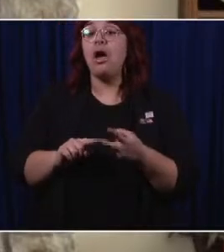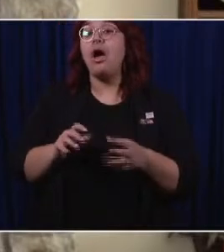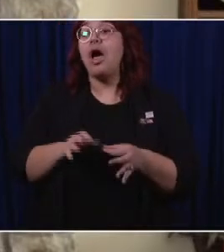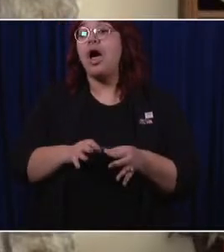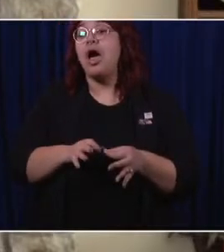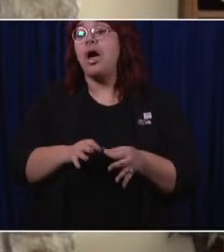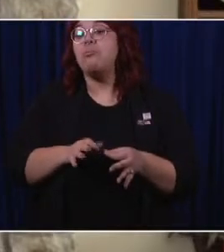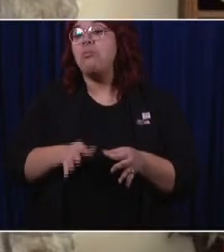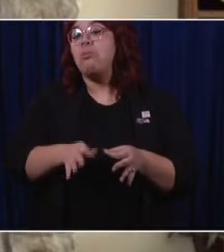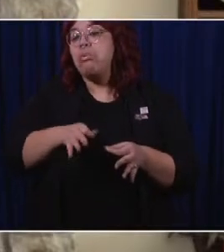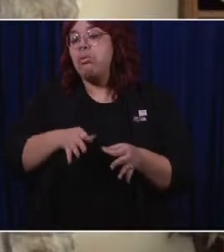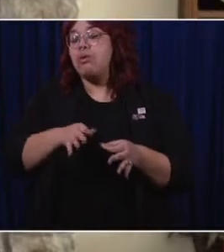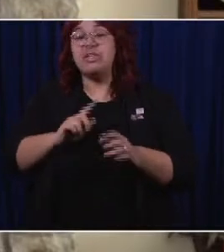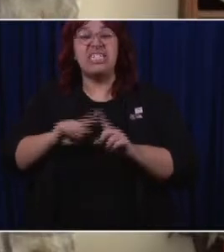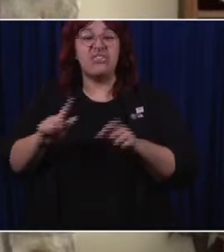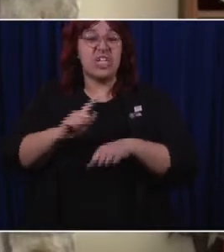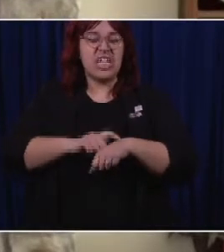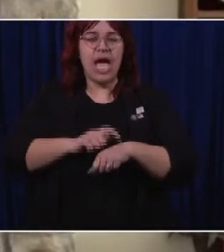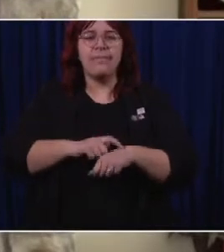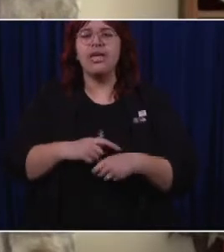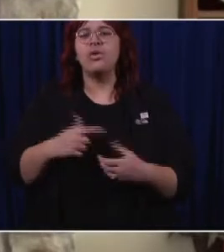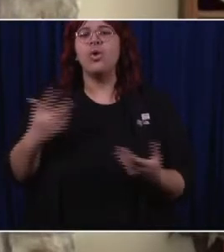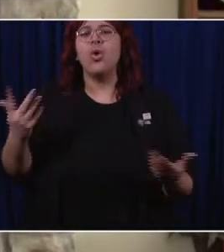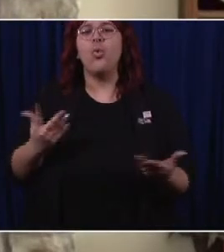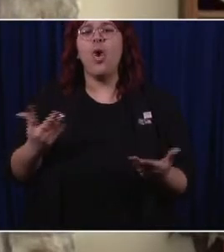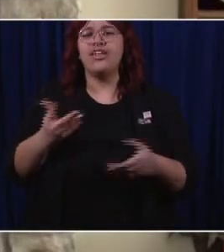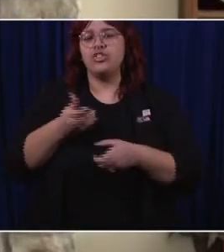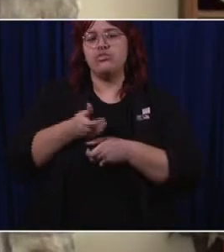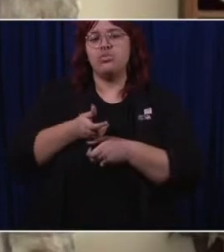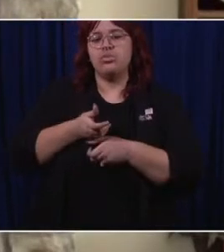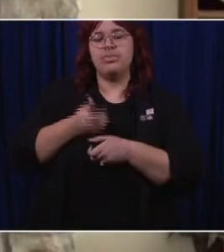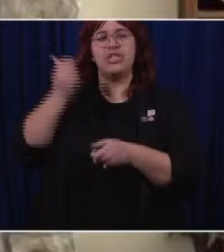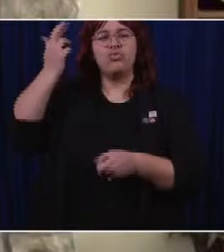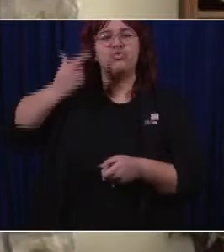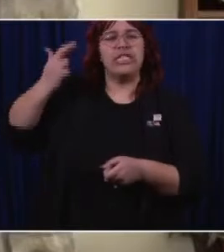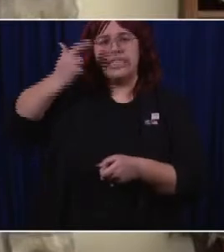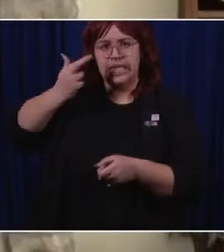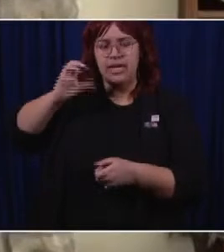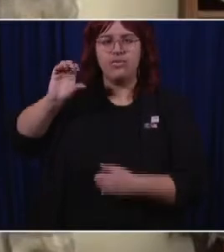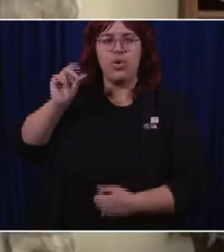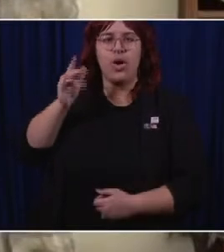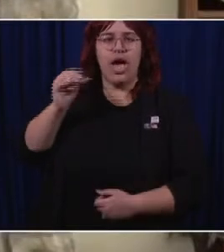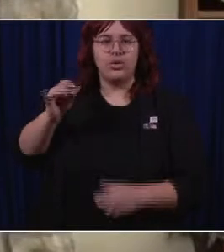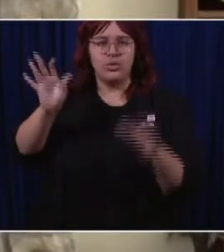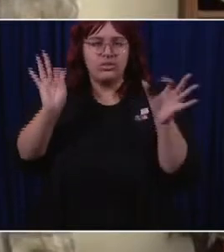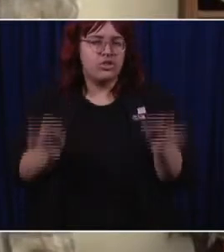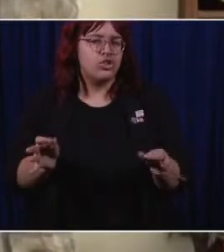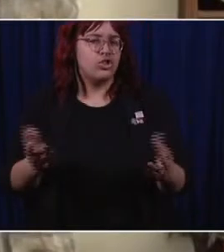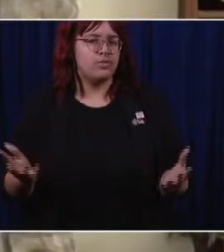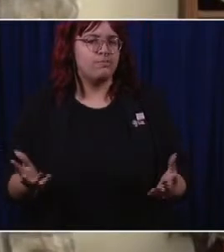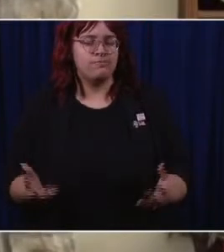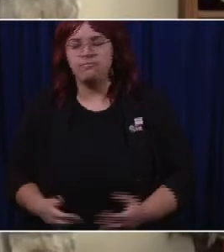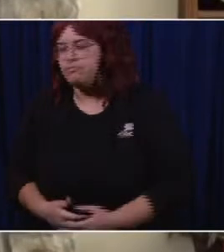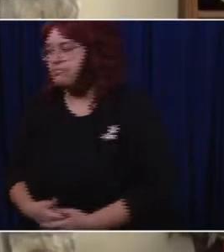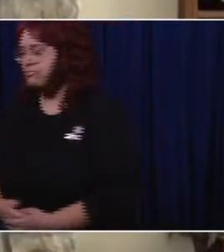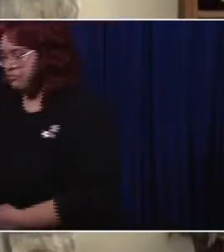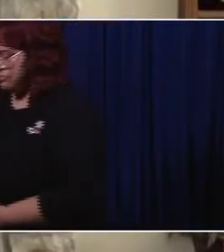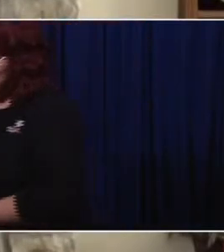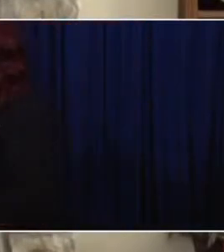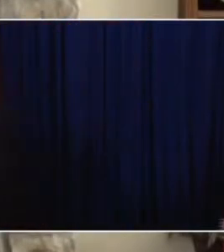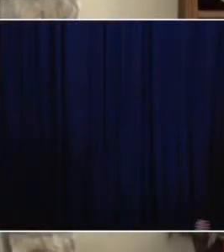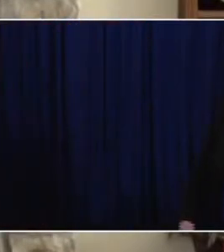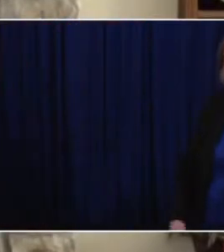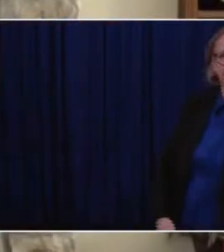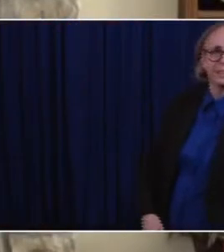move? Look, Justin, every state does things differently. They're all looking at different things. I mean, I laid out